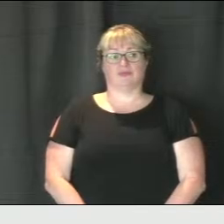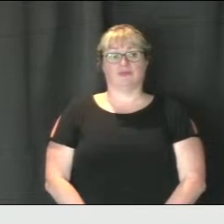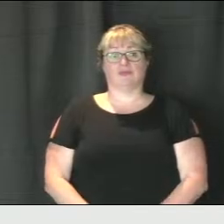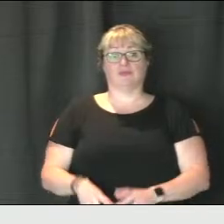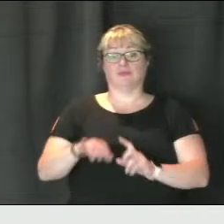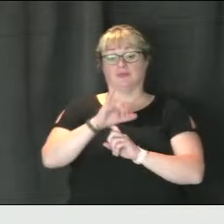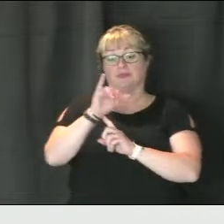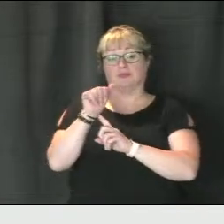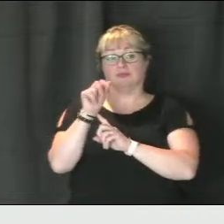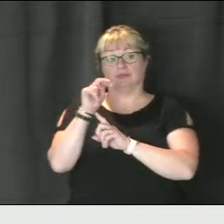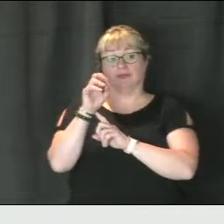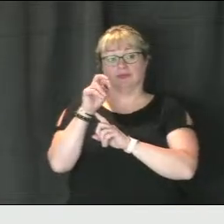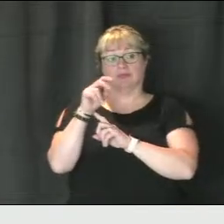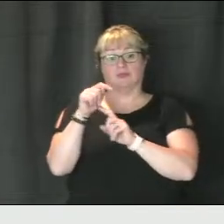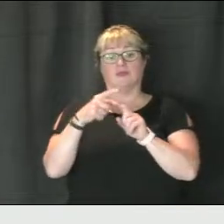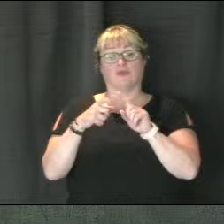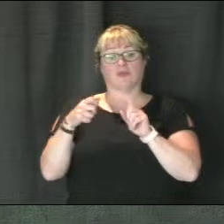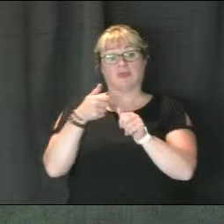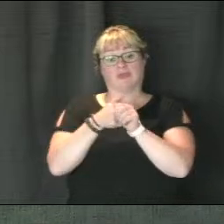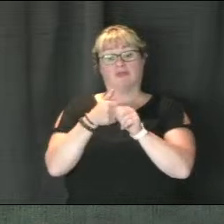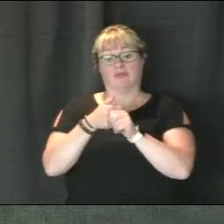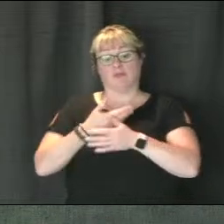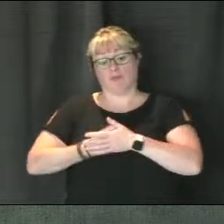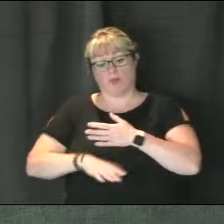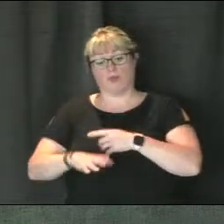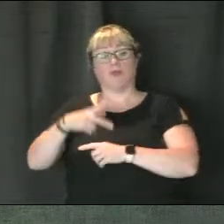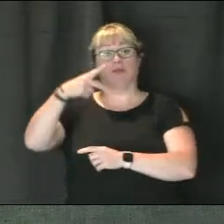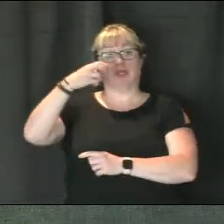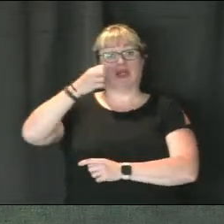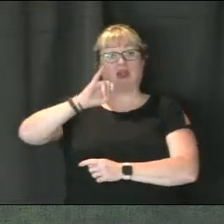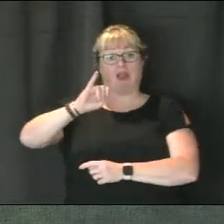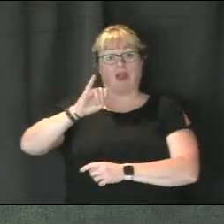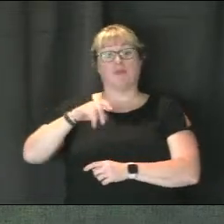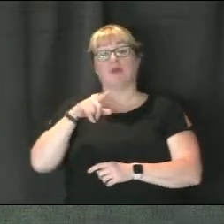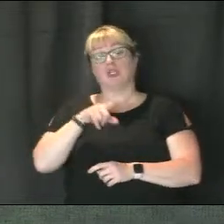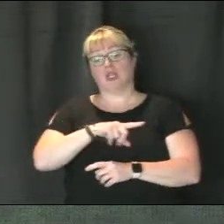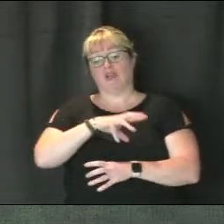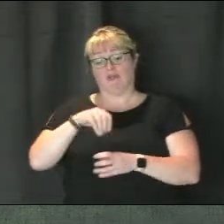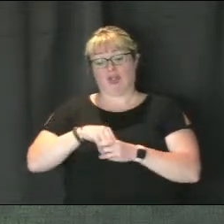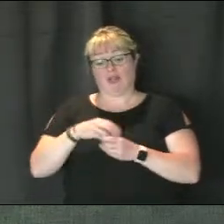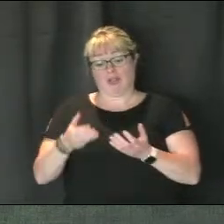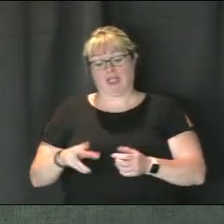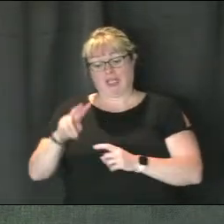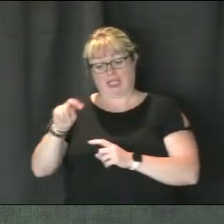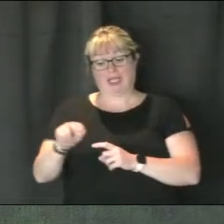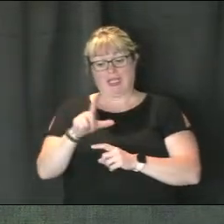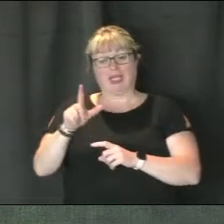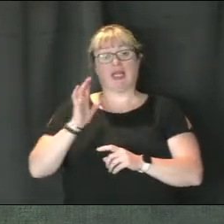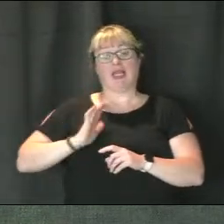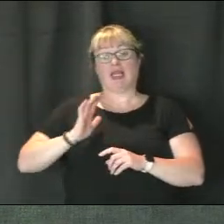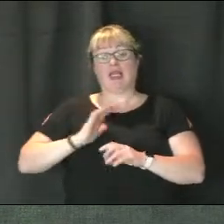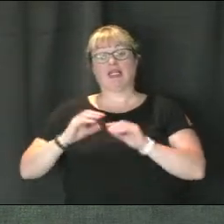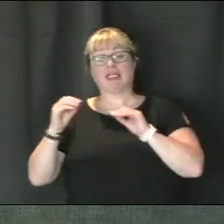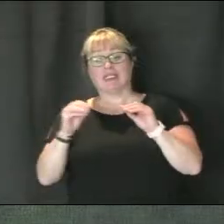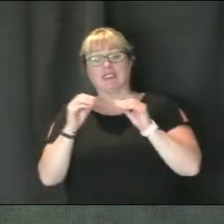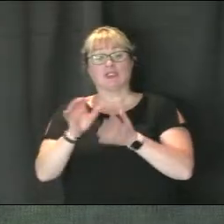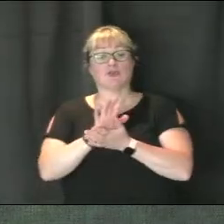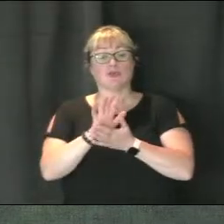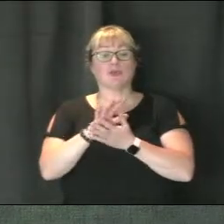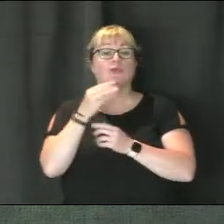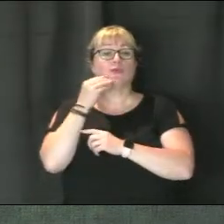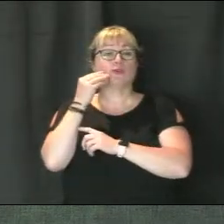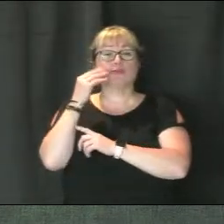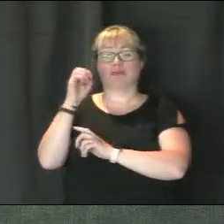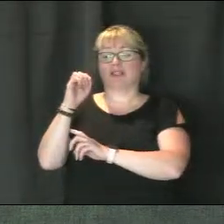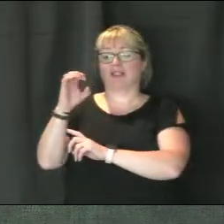Janet, who is originally from Prince Edward Island, began her career in Newfoundland and Labrador as a home economics teacher. Janet devoted